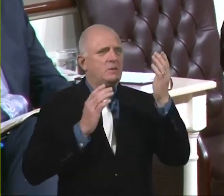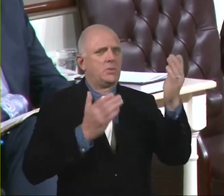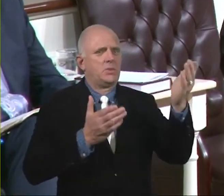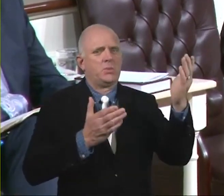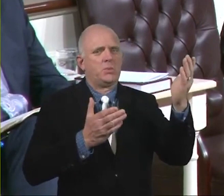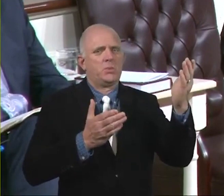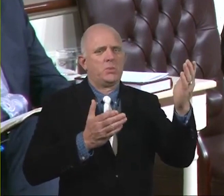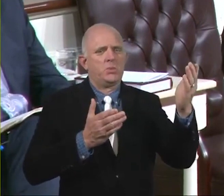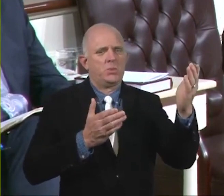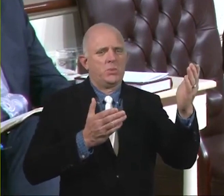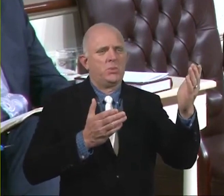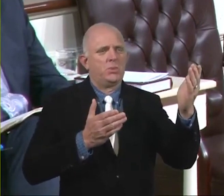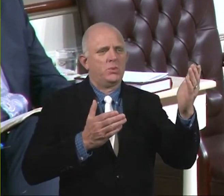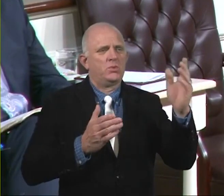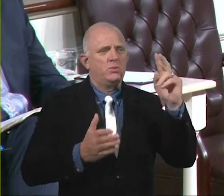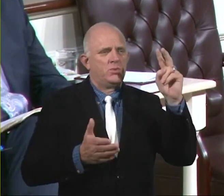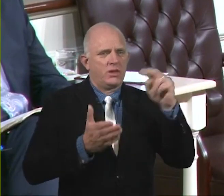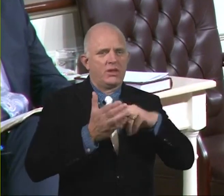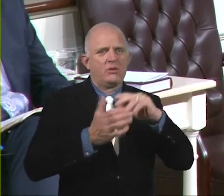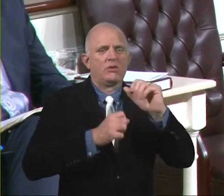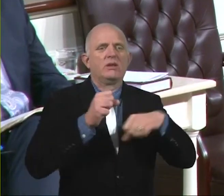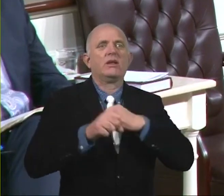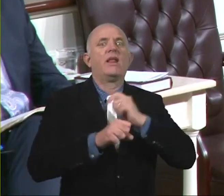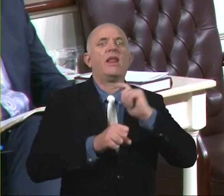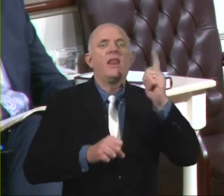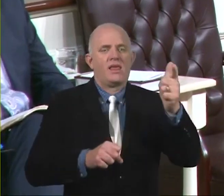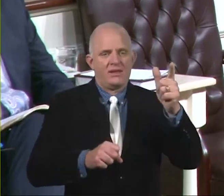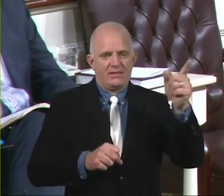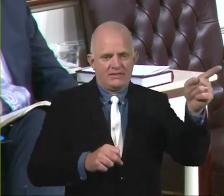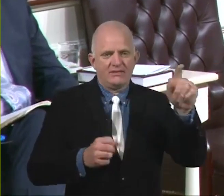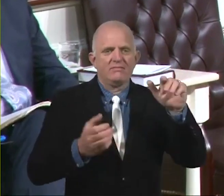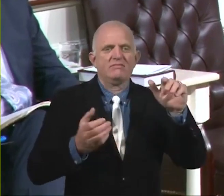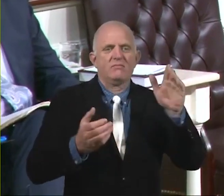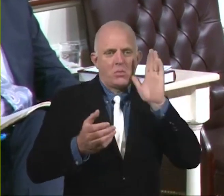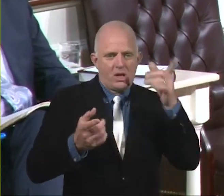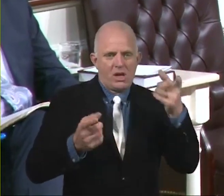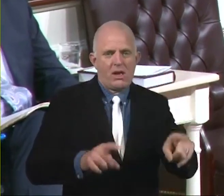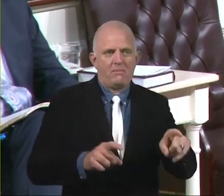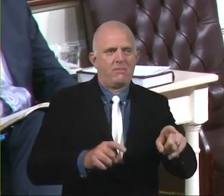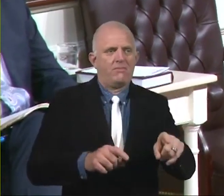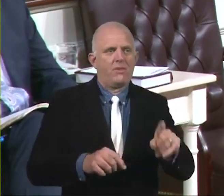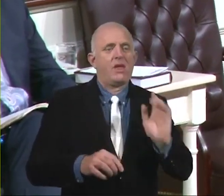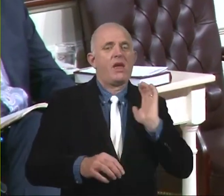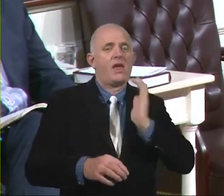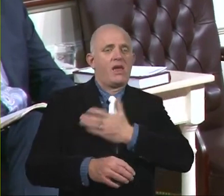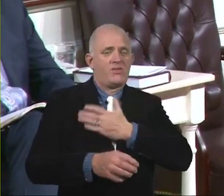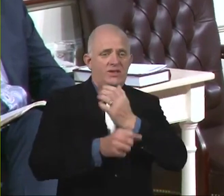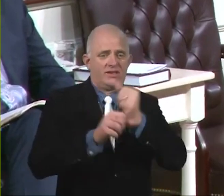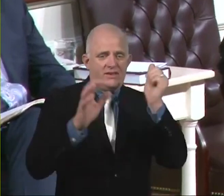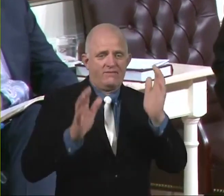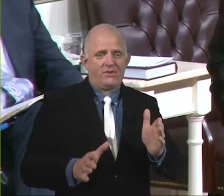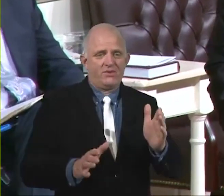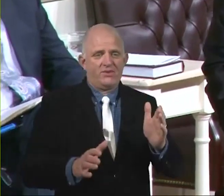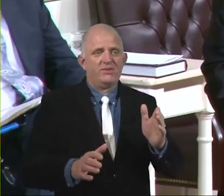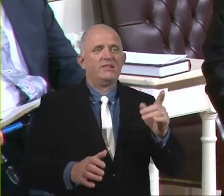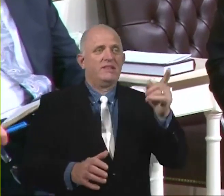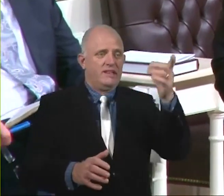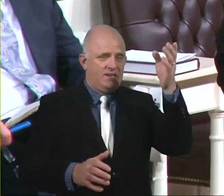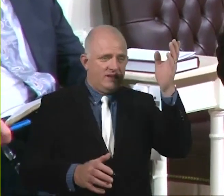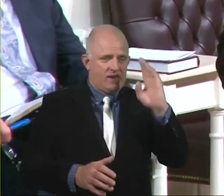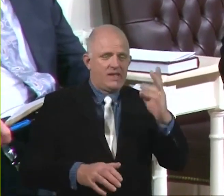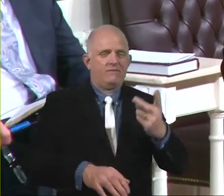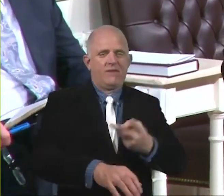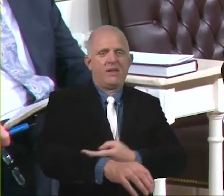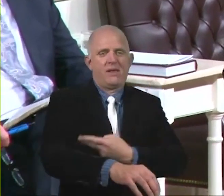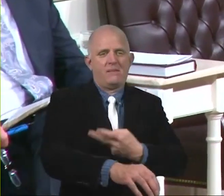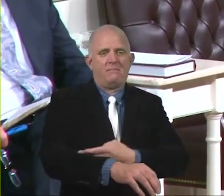And 2,000 years later, almost, they took our Savior, God's Lamb,